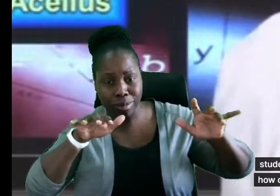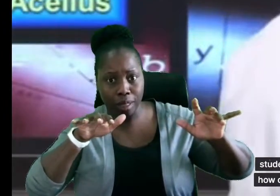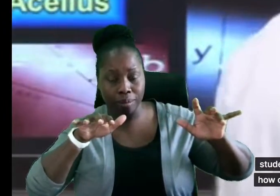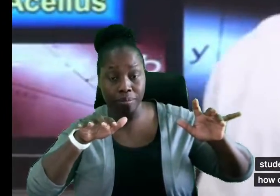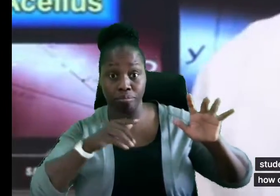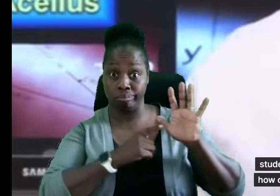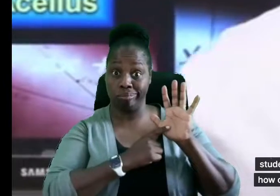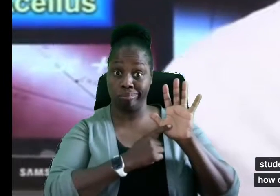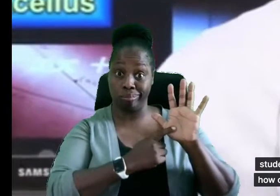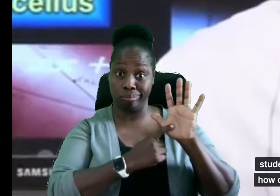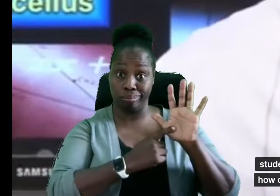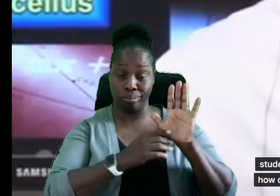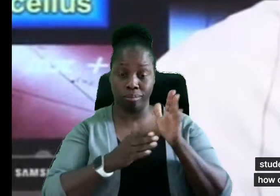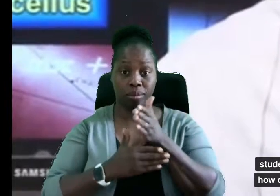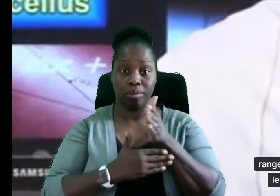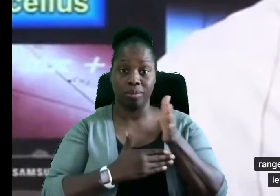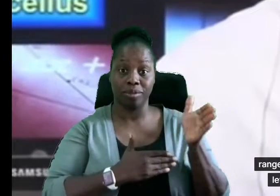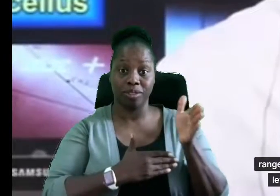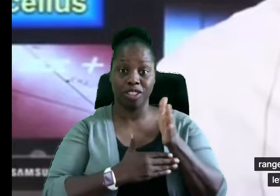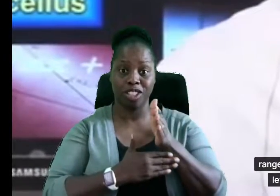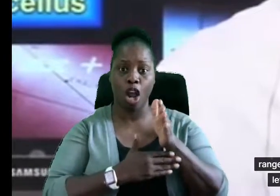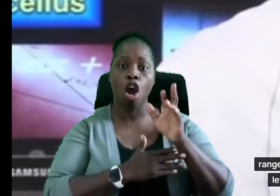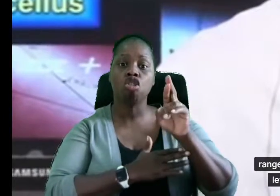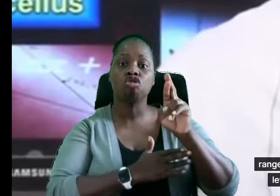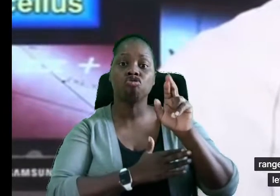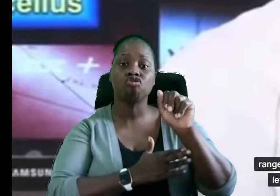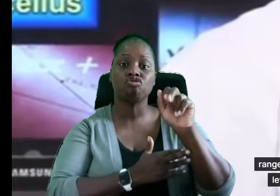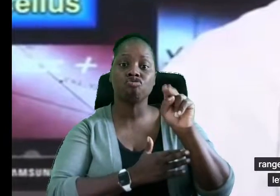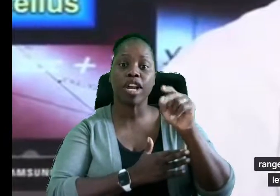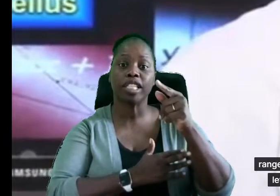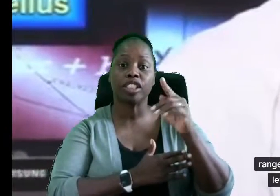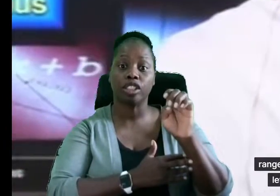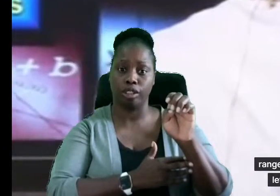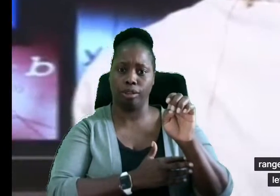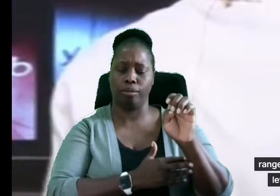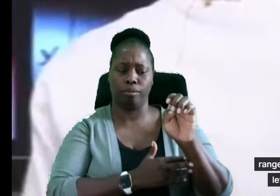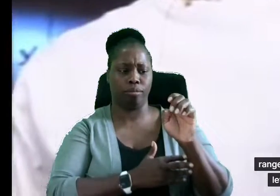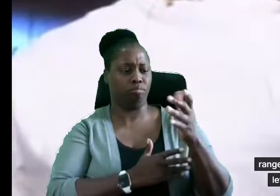for example, the range.